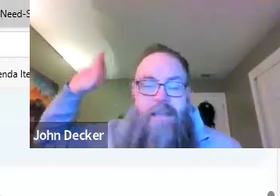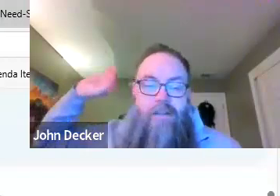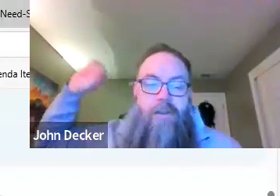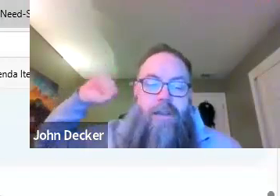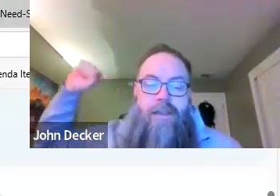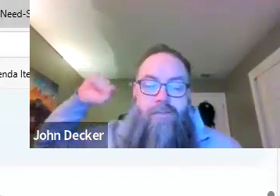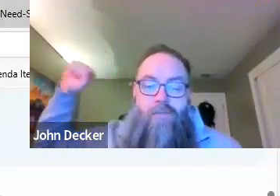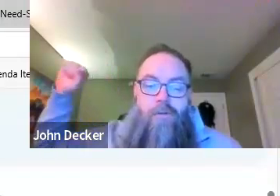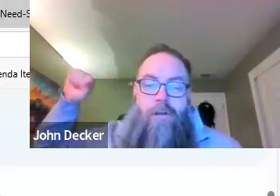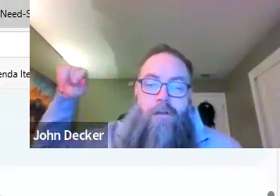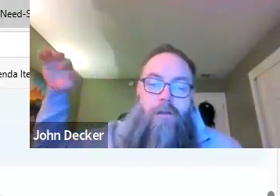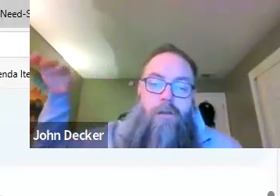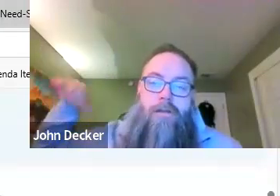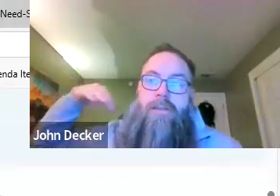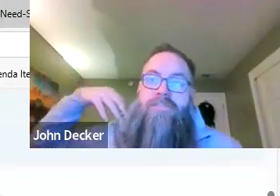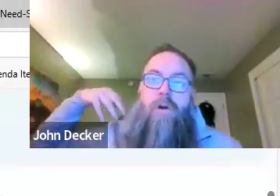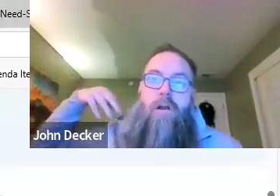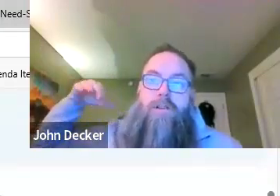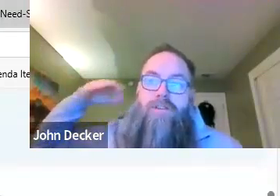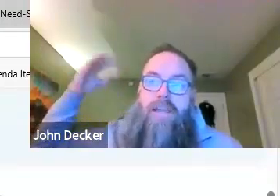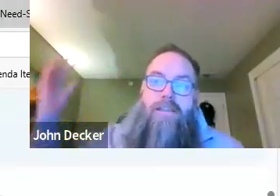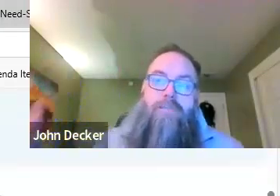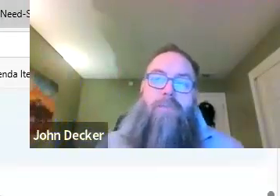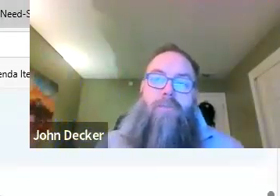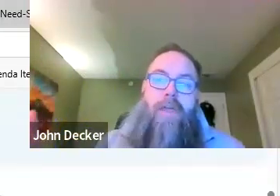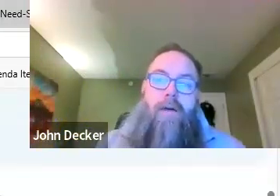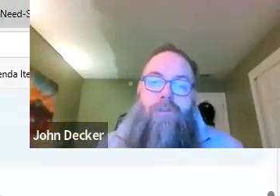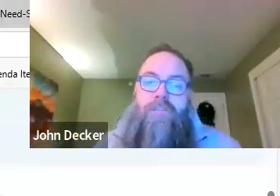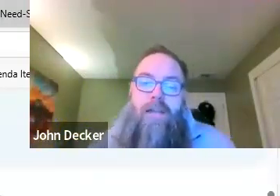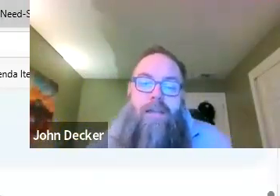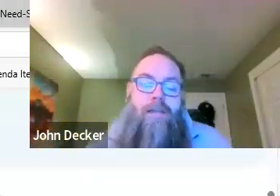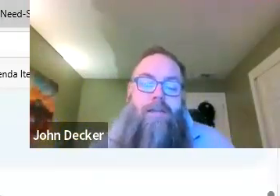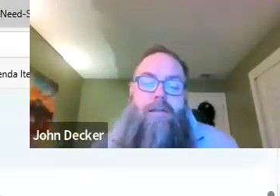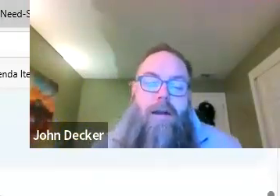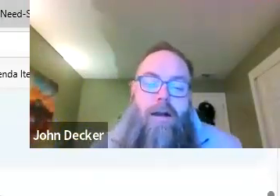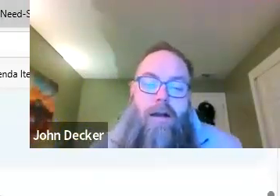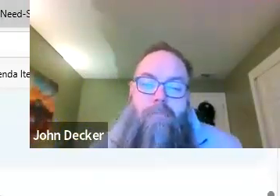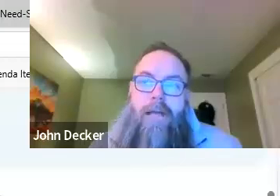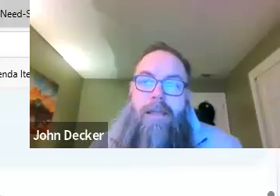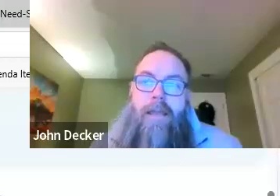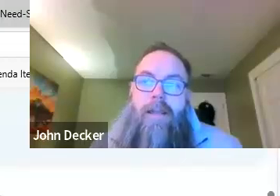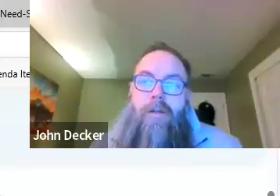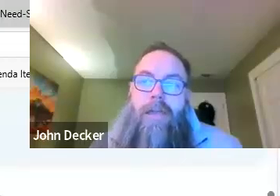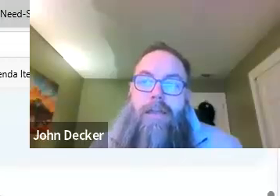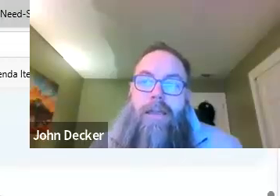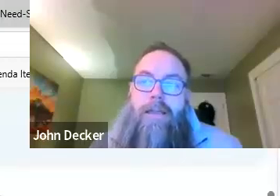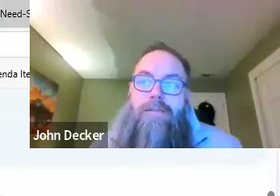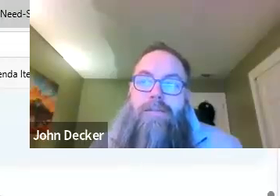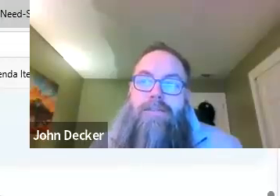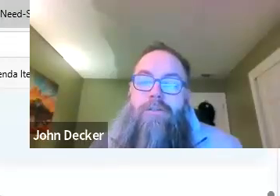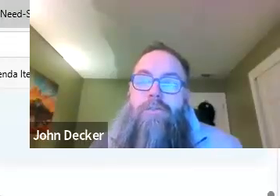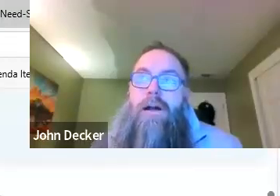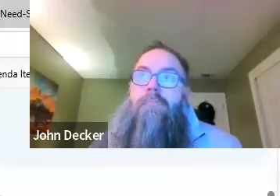showed that has the 894 is, to our understanding, the people that were done and are